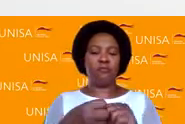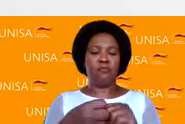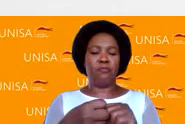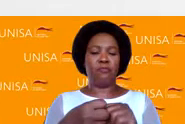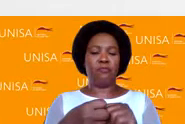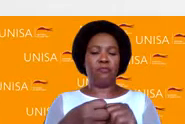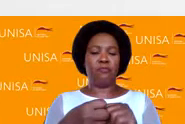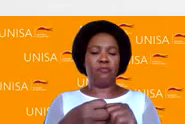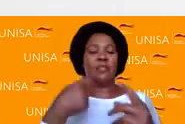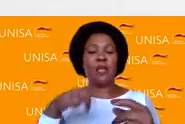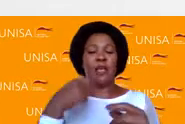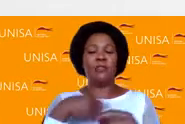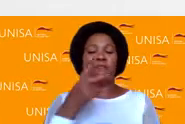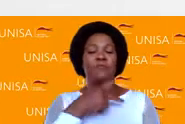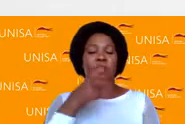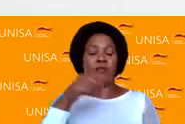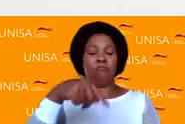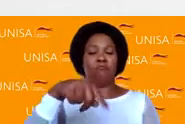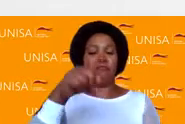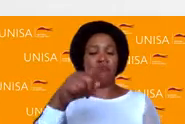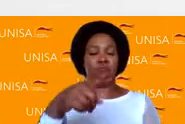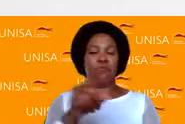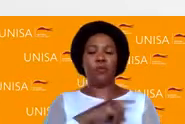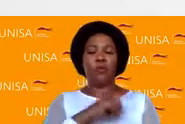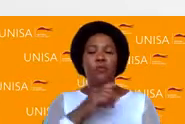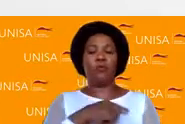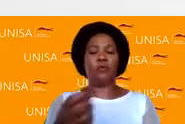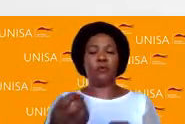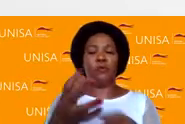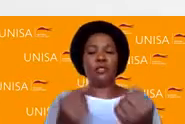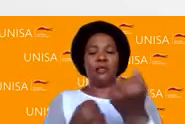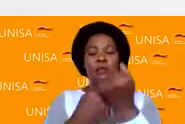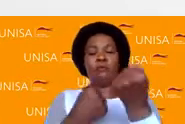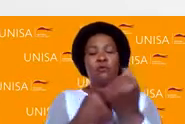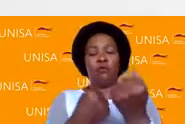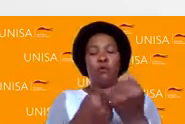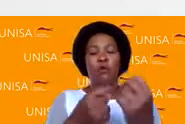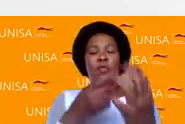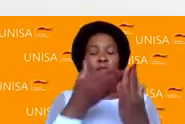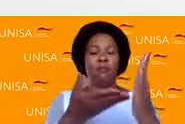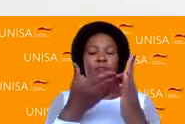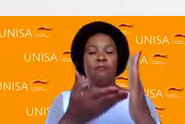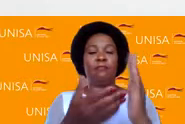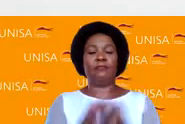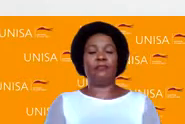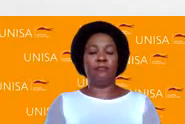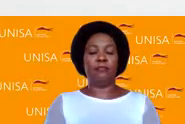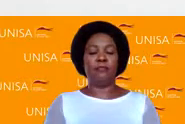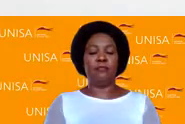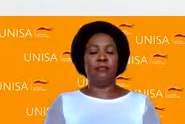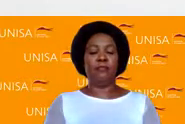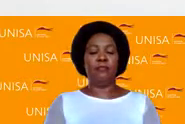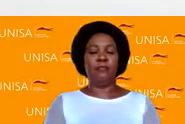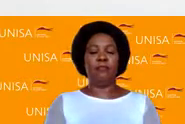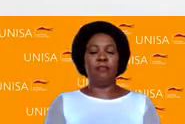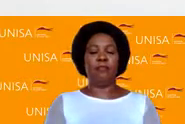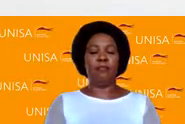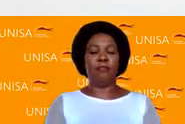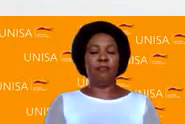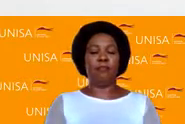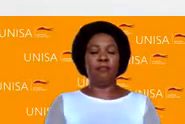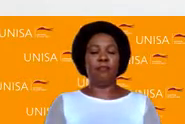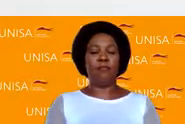Friday, so that we can also give you some support on that. I will ask David if he can just add the